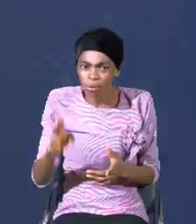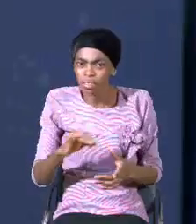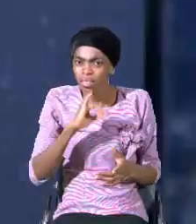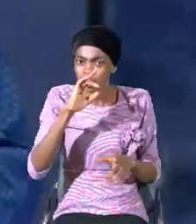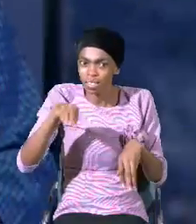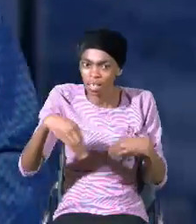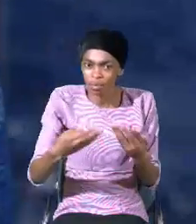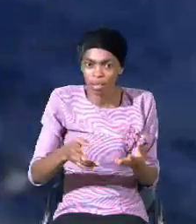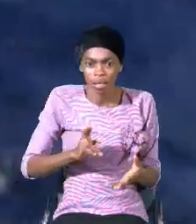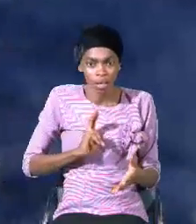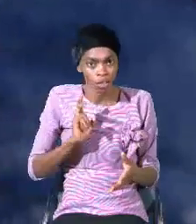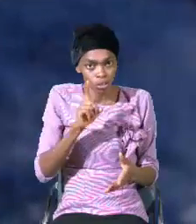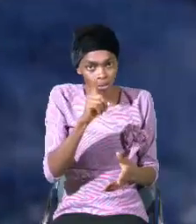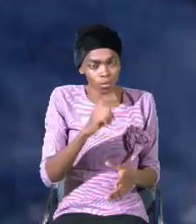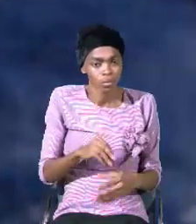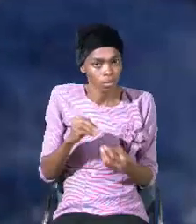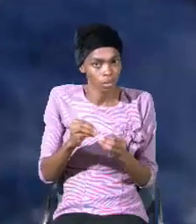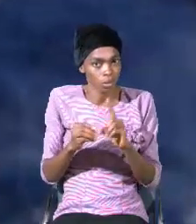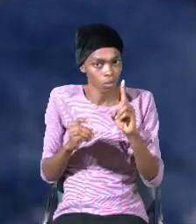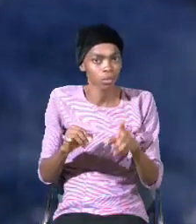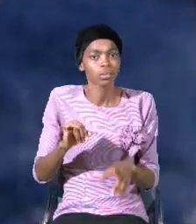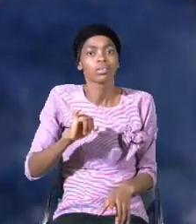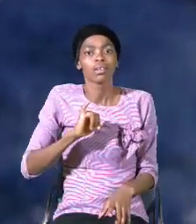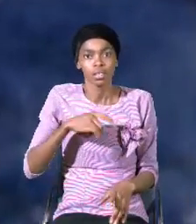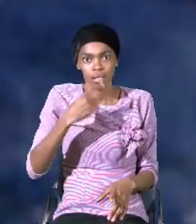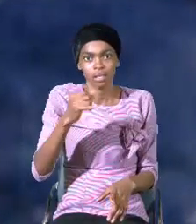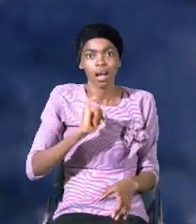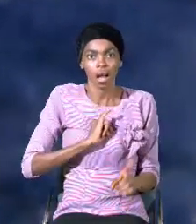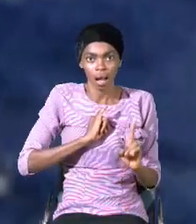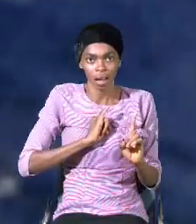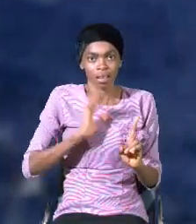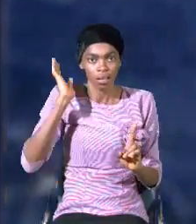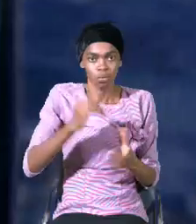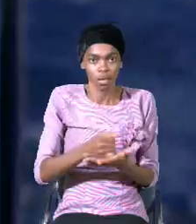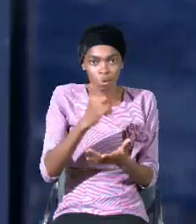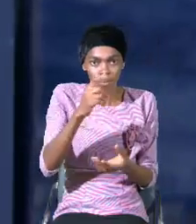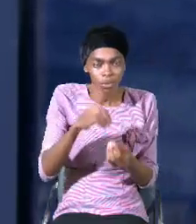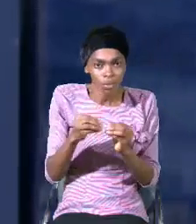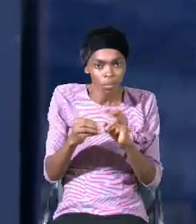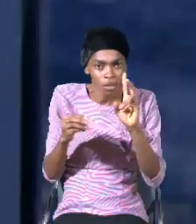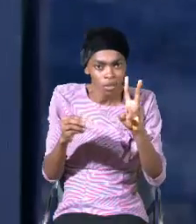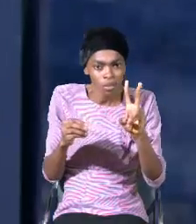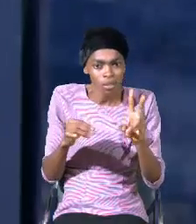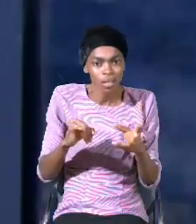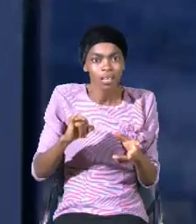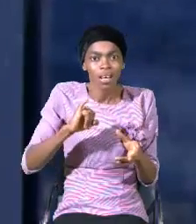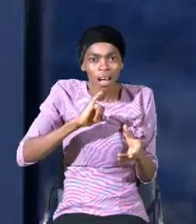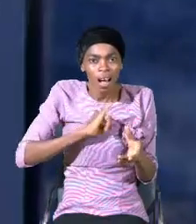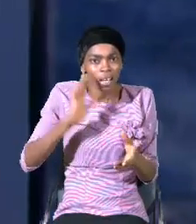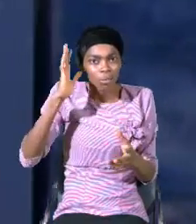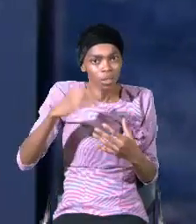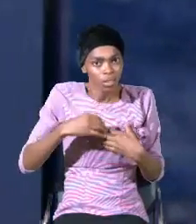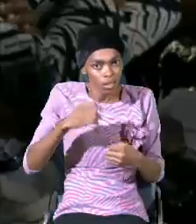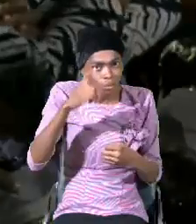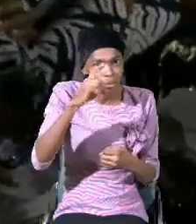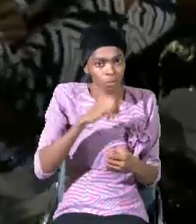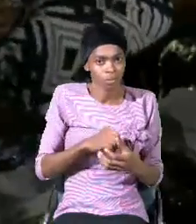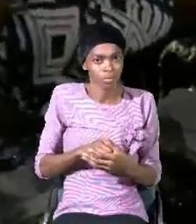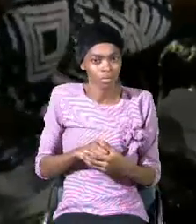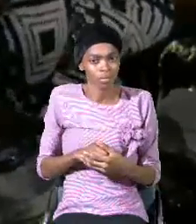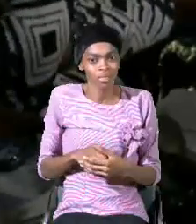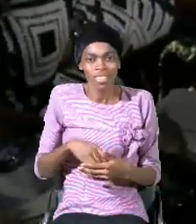he says, I will help you. Number 2, he says, I will heal you. I